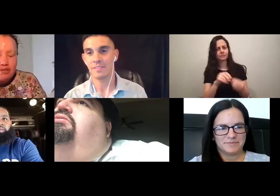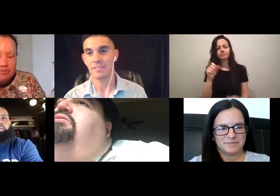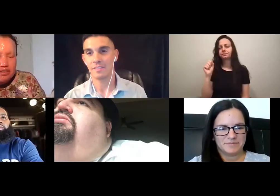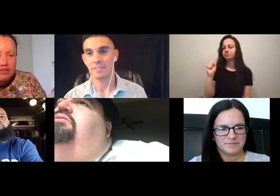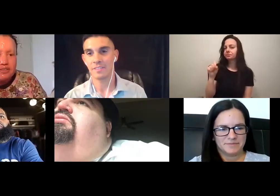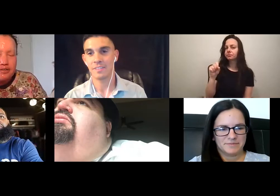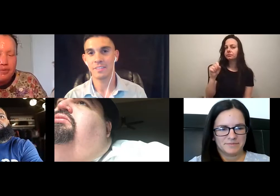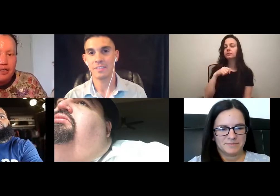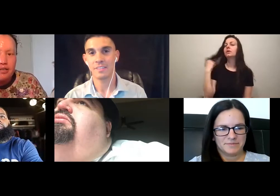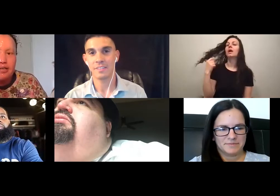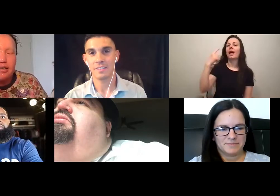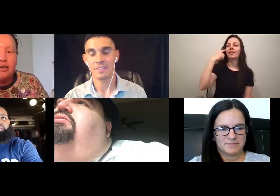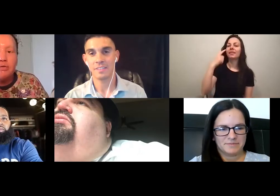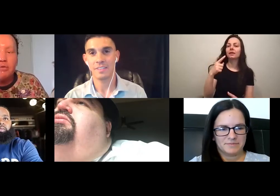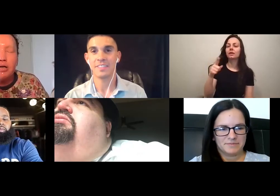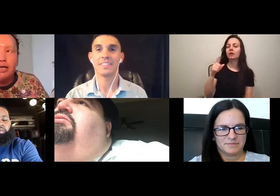I think what Jacob said about